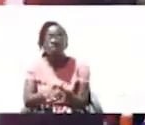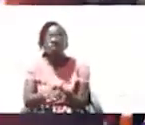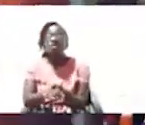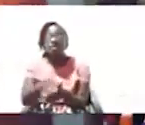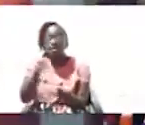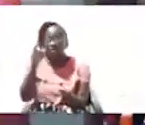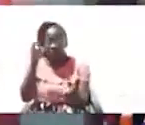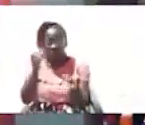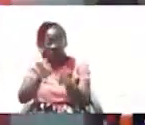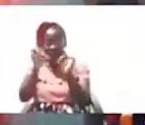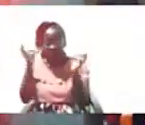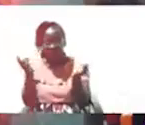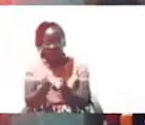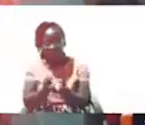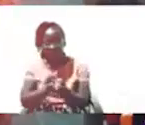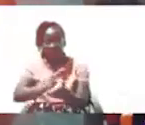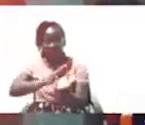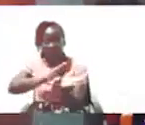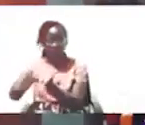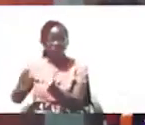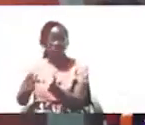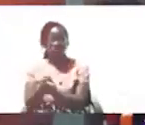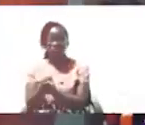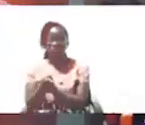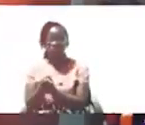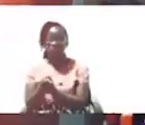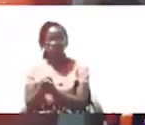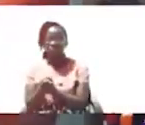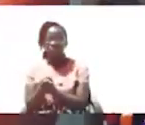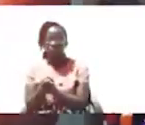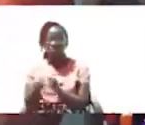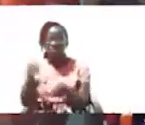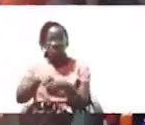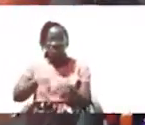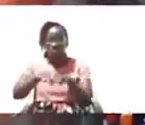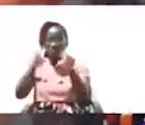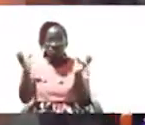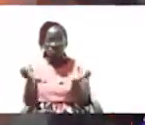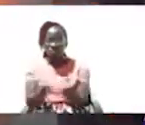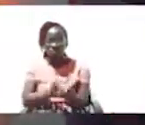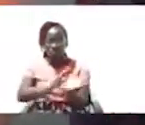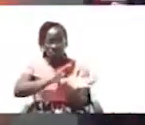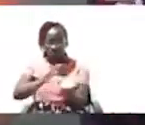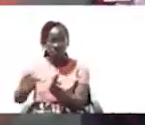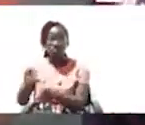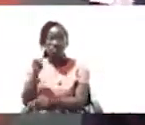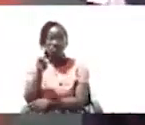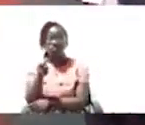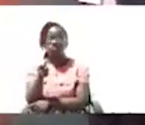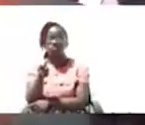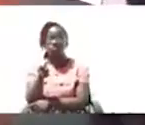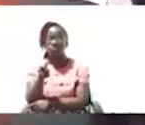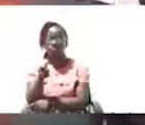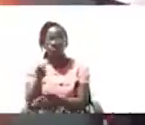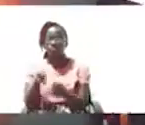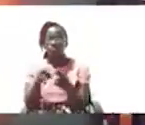are rejected. In your community, you are rejected. It's been